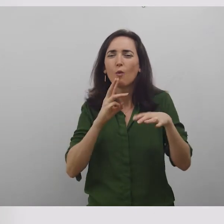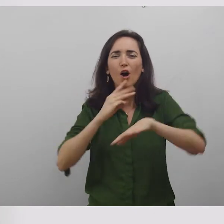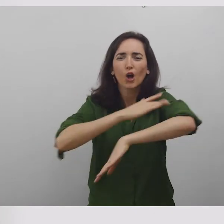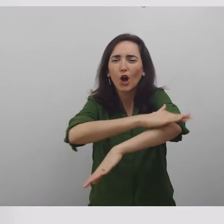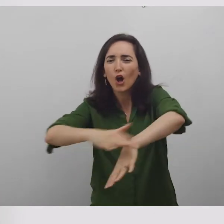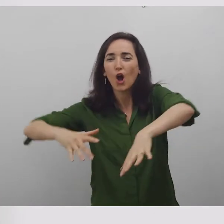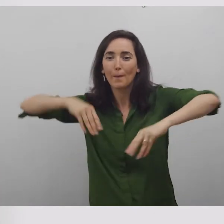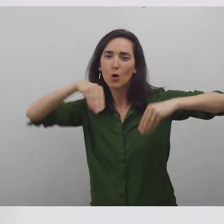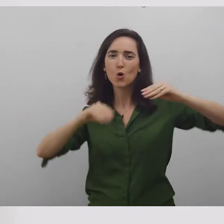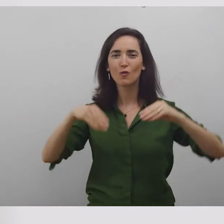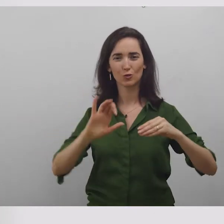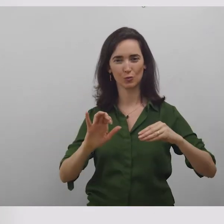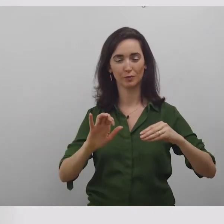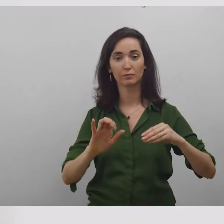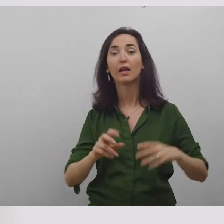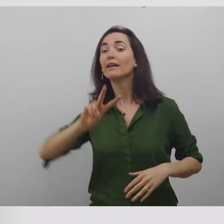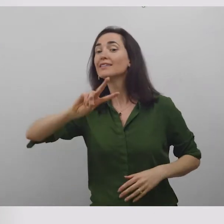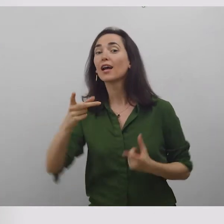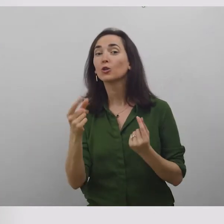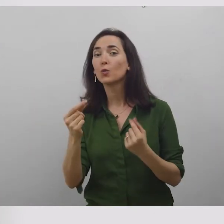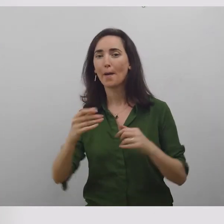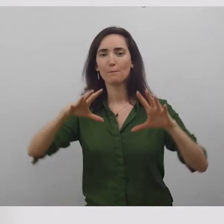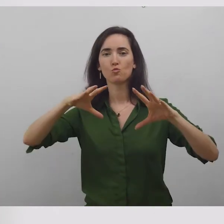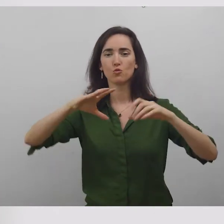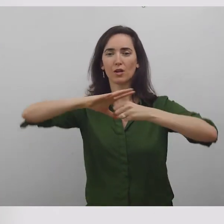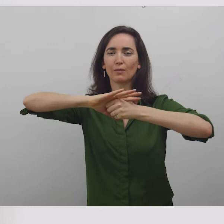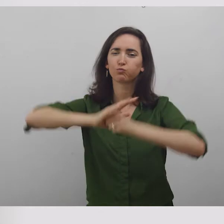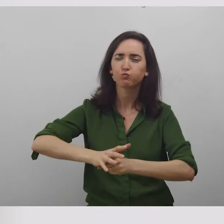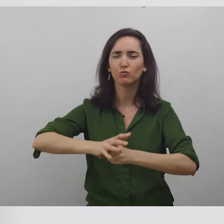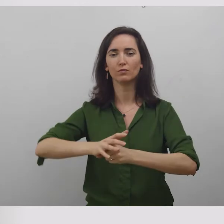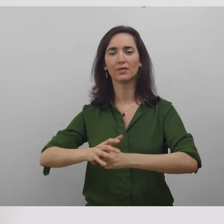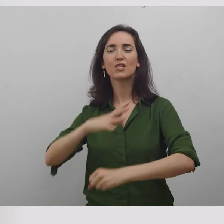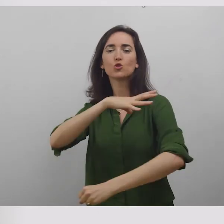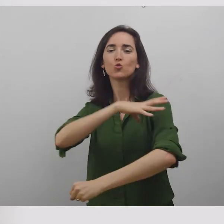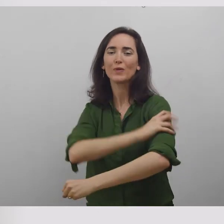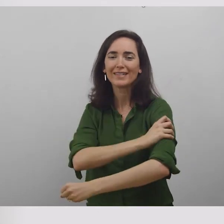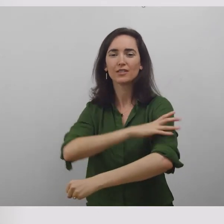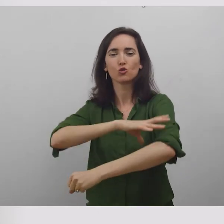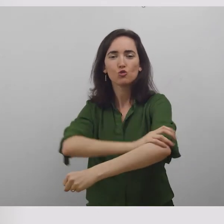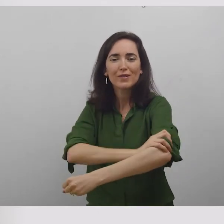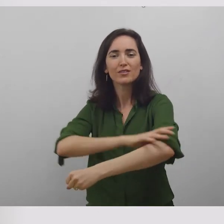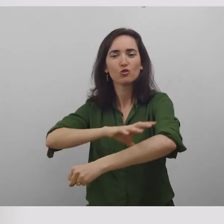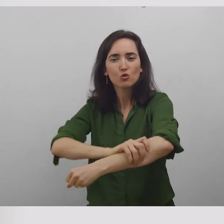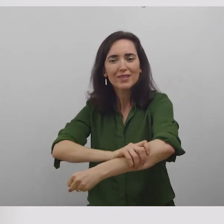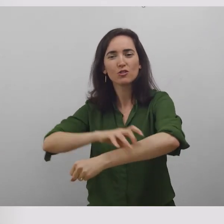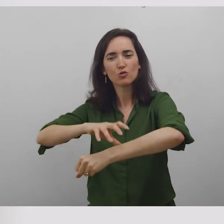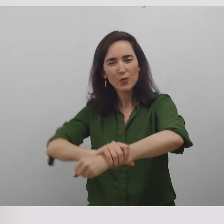is compression. So compression is basically just squeezing. So we're just going to squeeze our muscles like